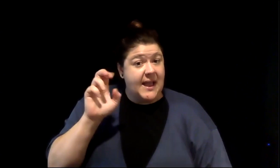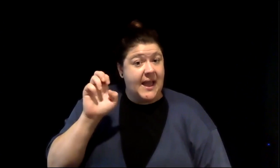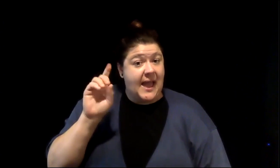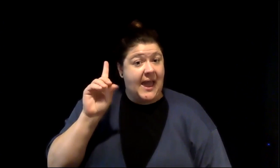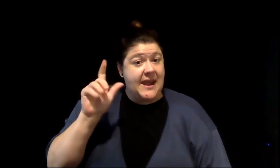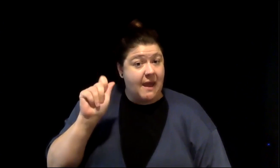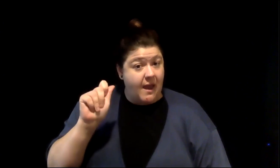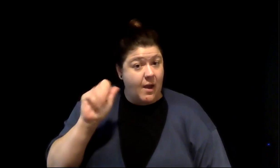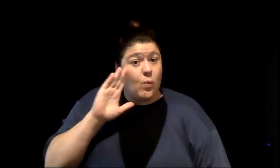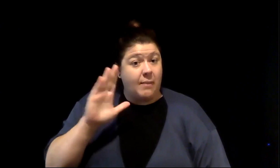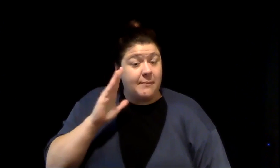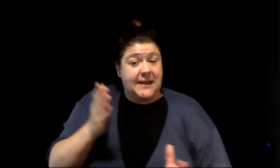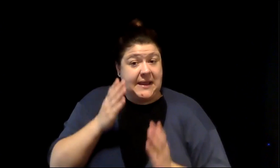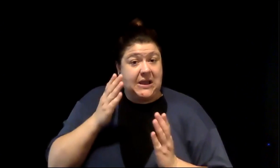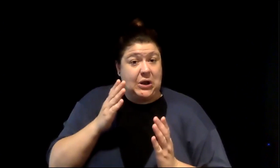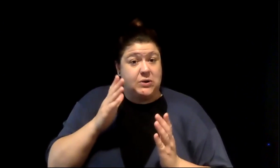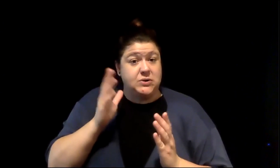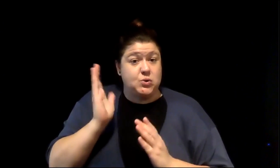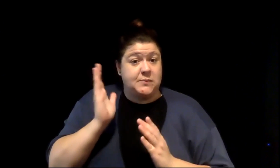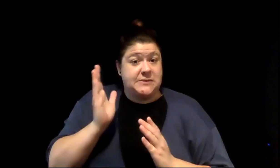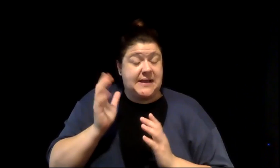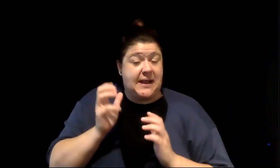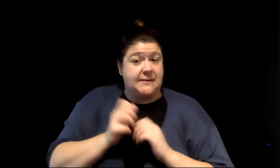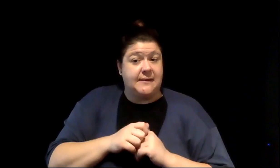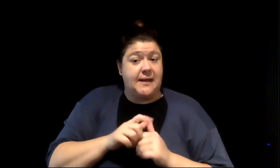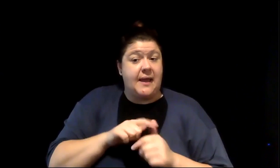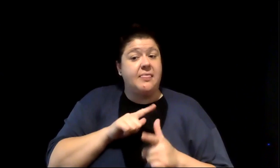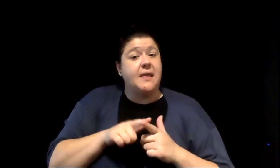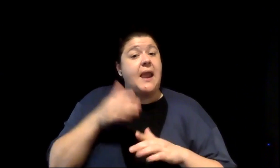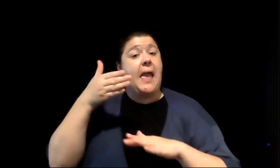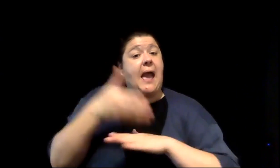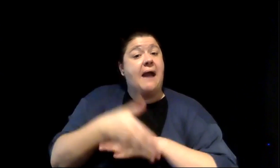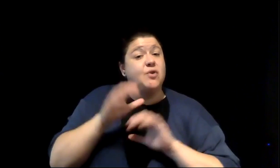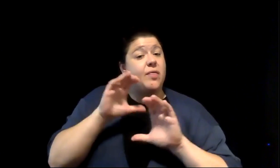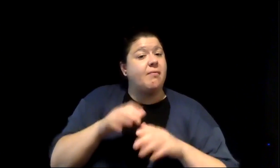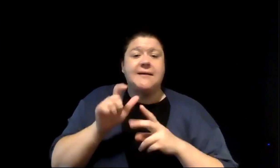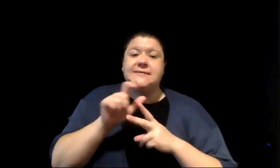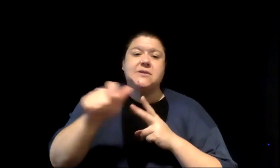the class, it's completely optional, and that's why it's after the class,